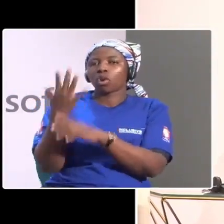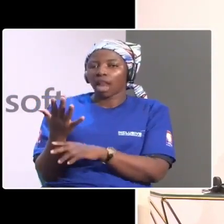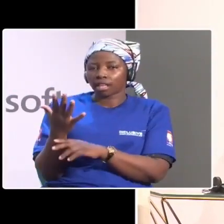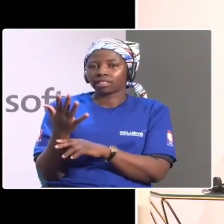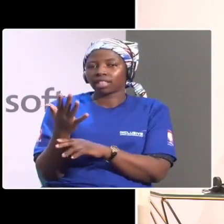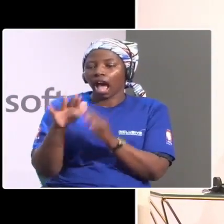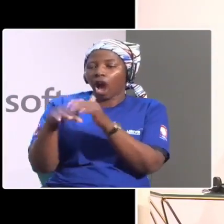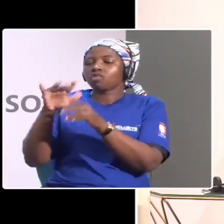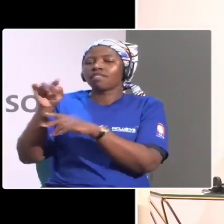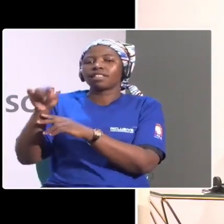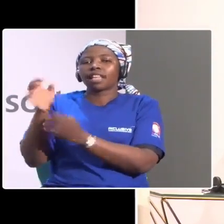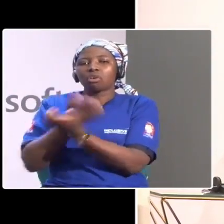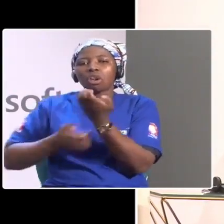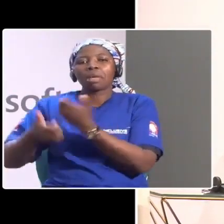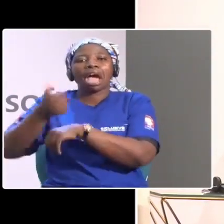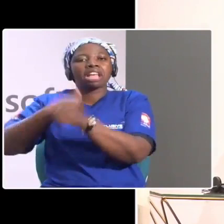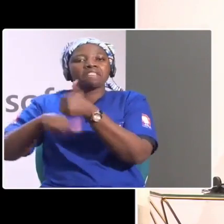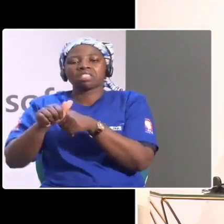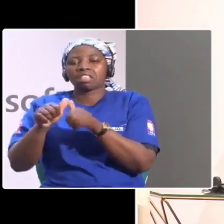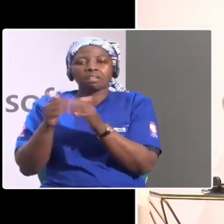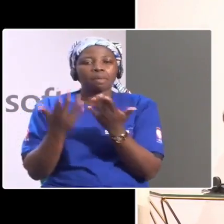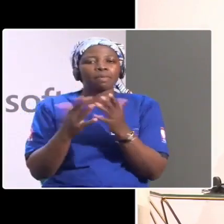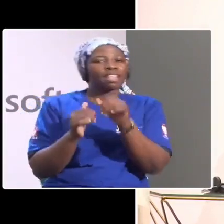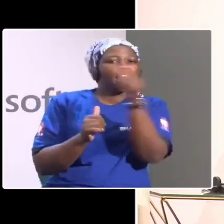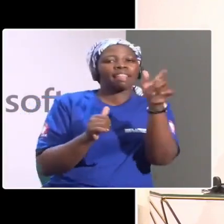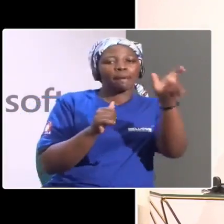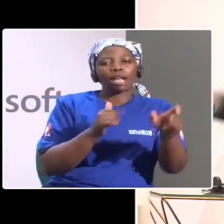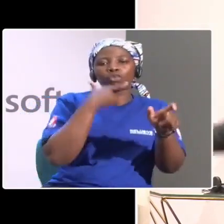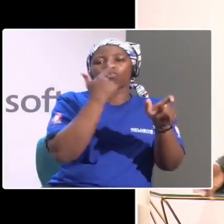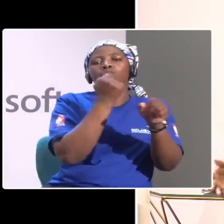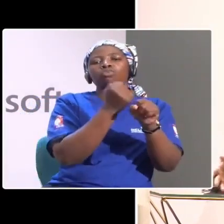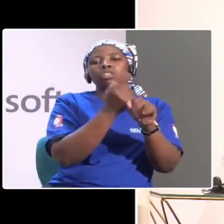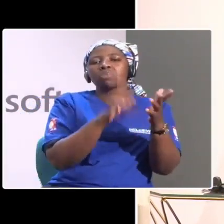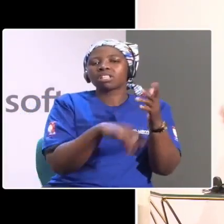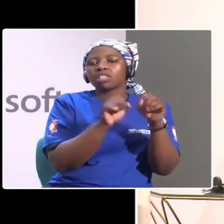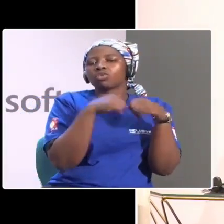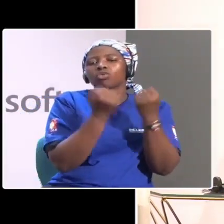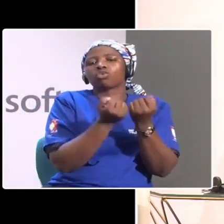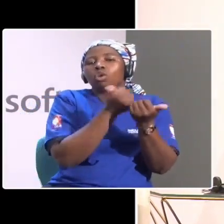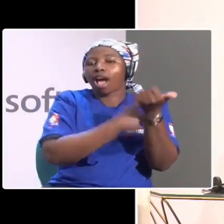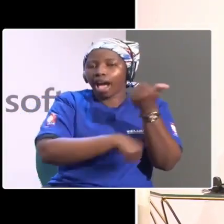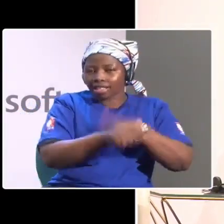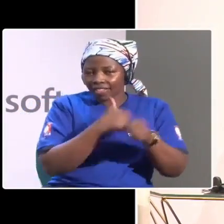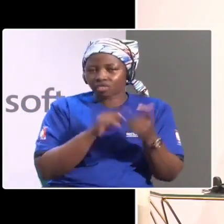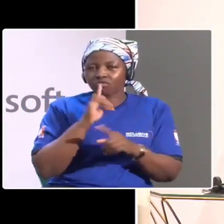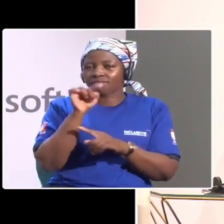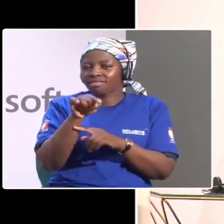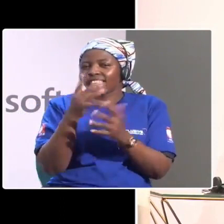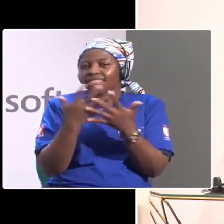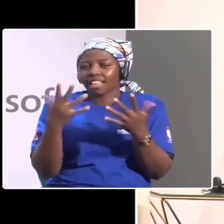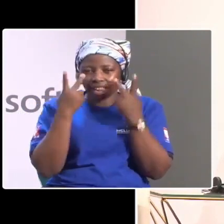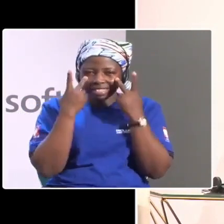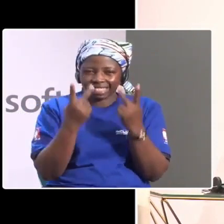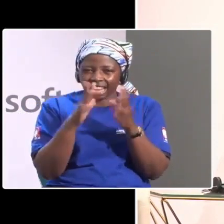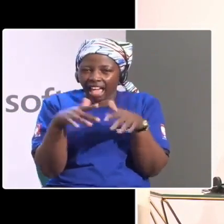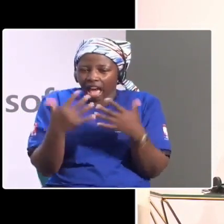an economic activity may be someone who is engaging in social what? Activities. So these things are